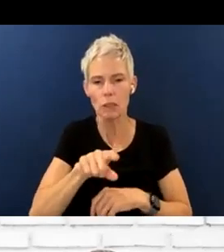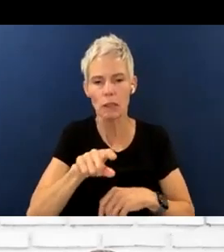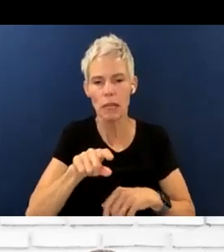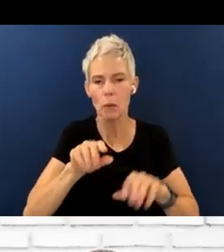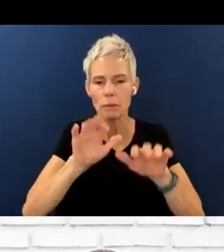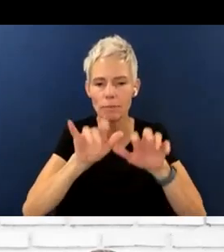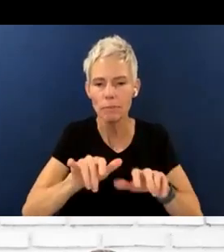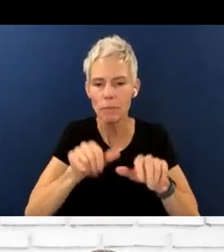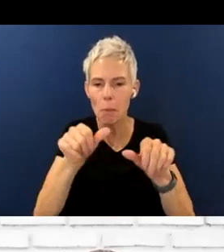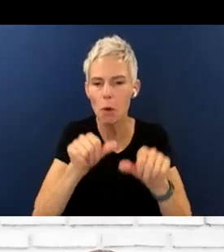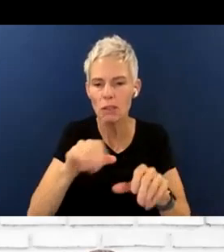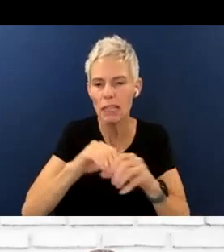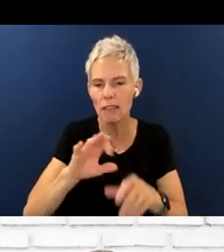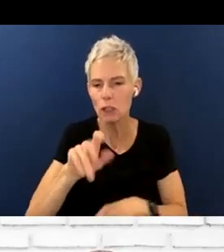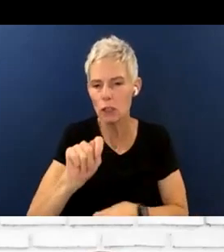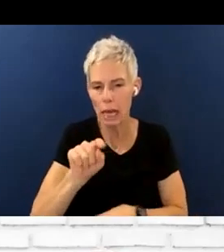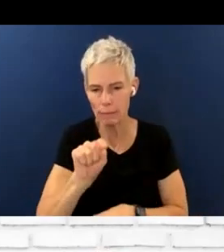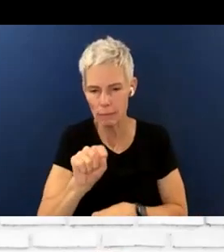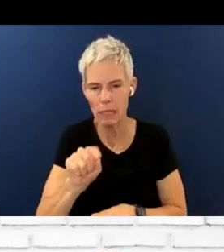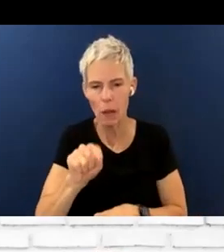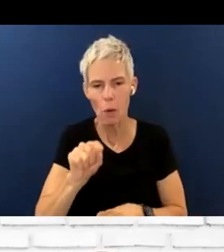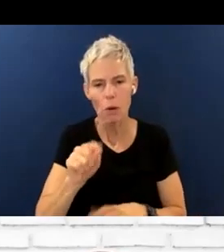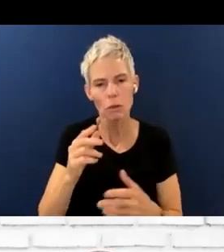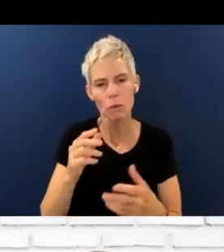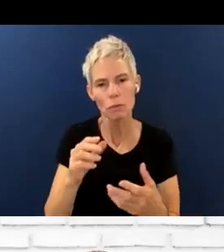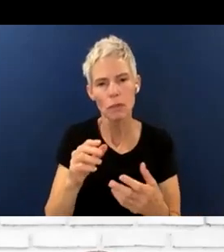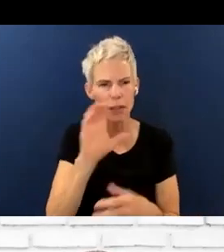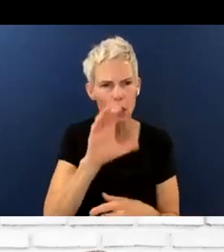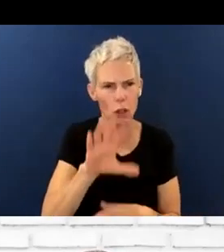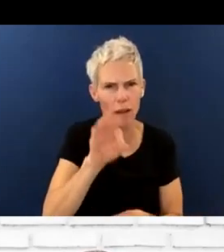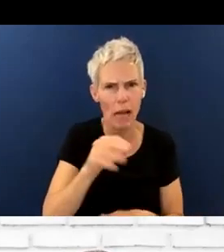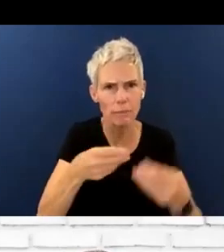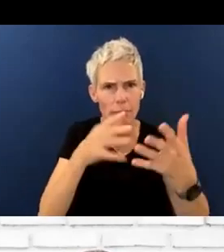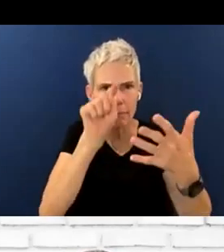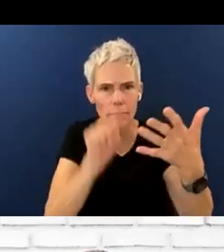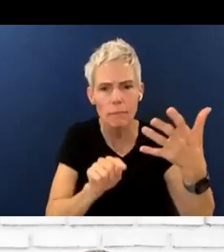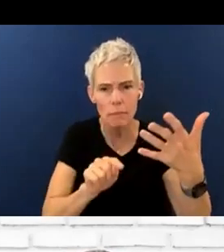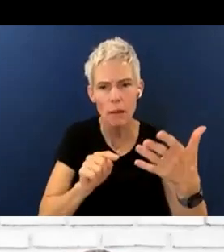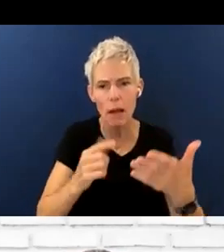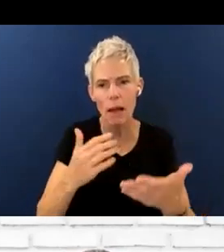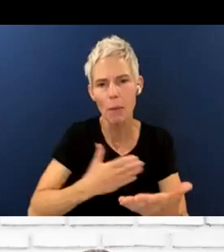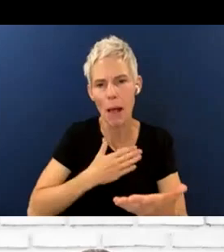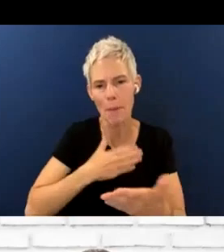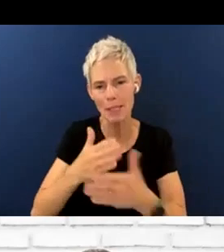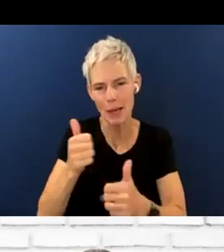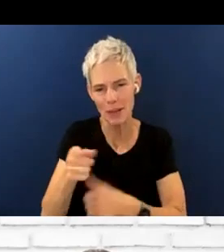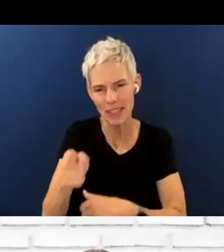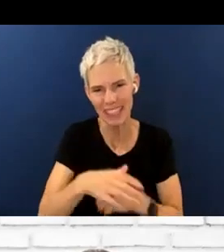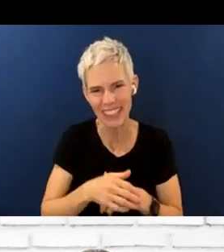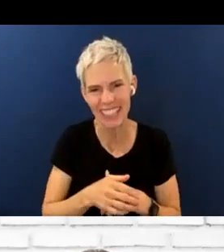back to refer to. And as soon as I find it, I'll be happy to share it with you.